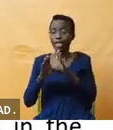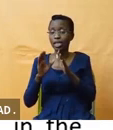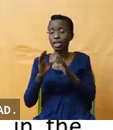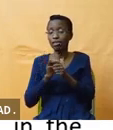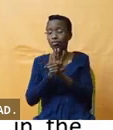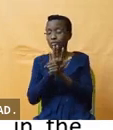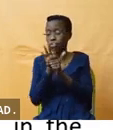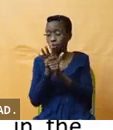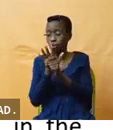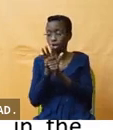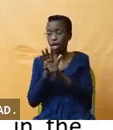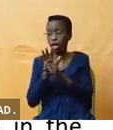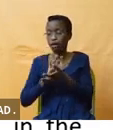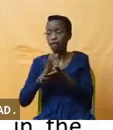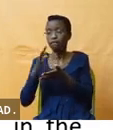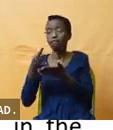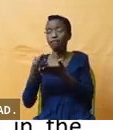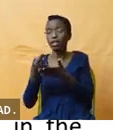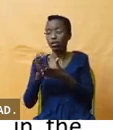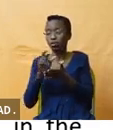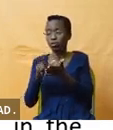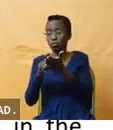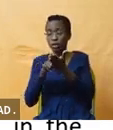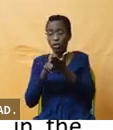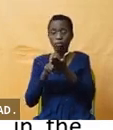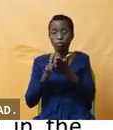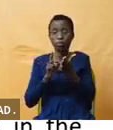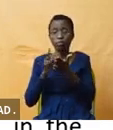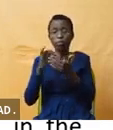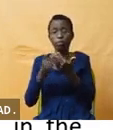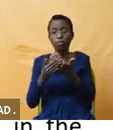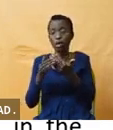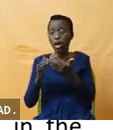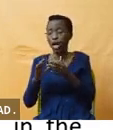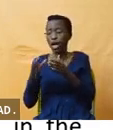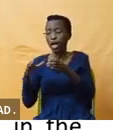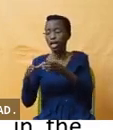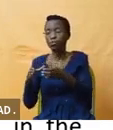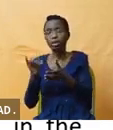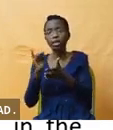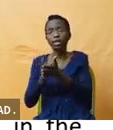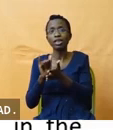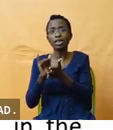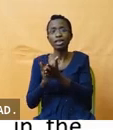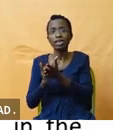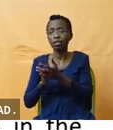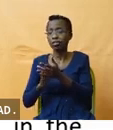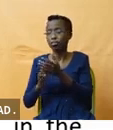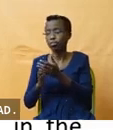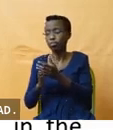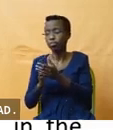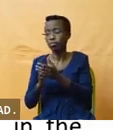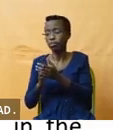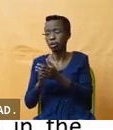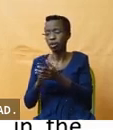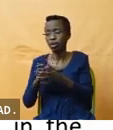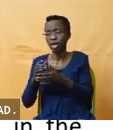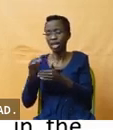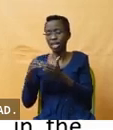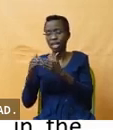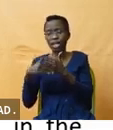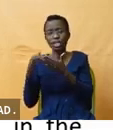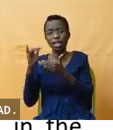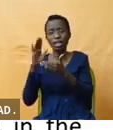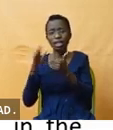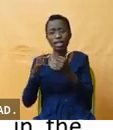project were companies that have been in existence in less than a year. Some of them were formed in February